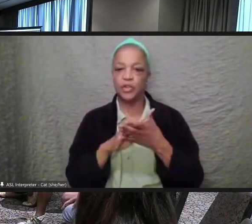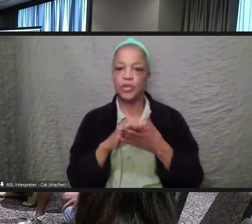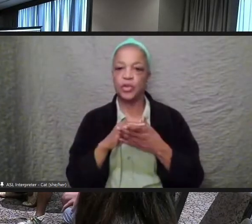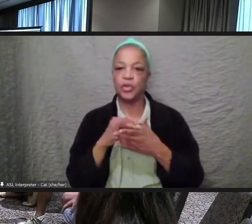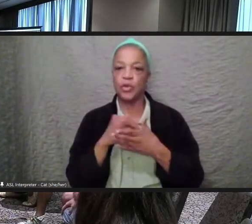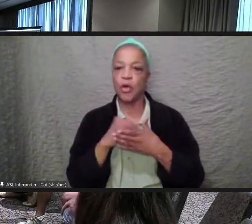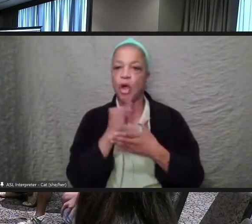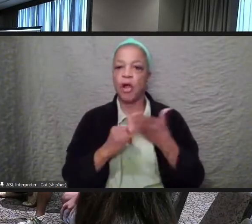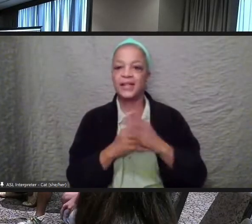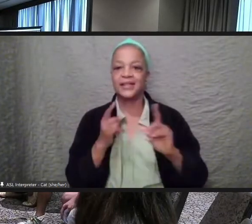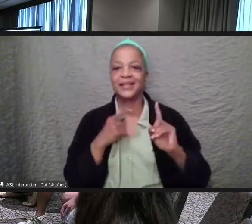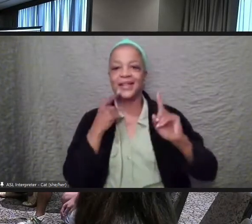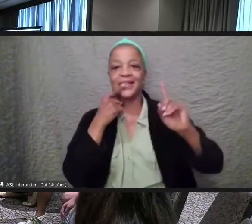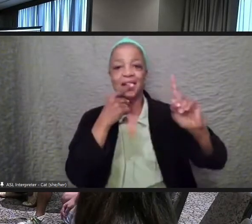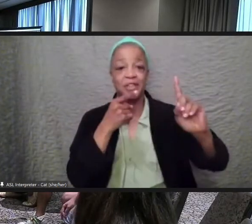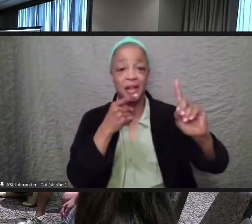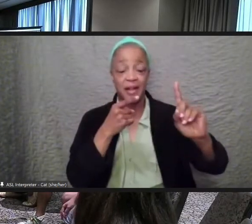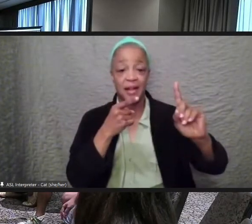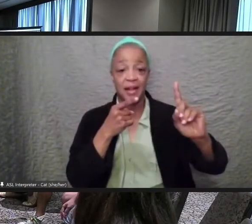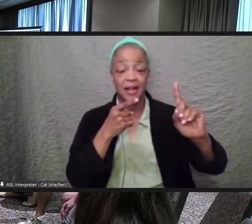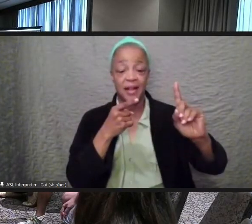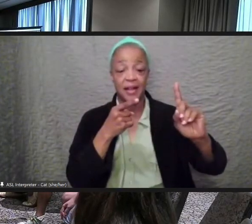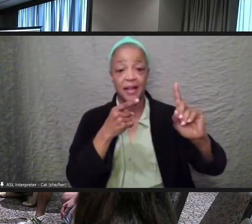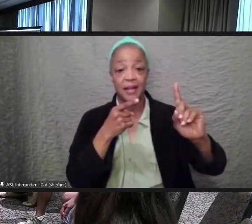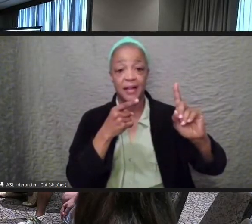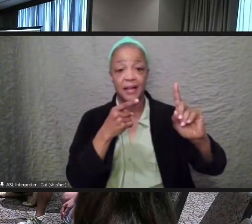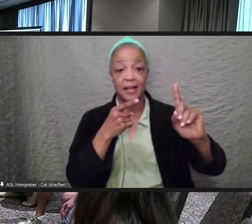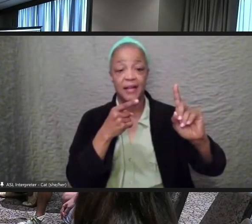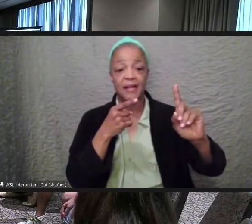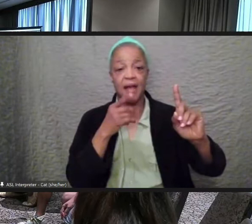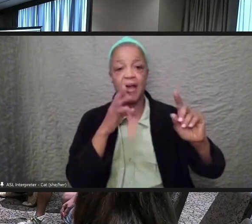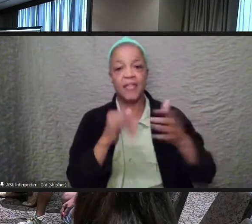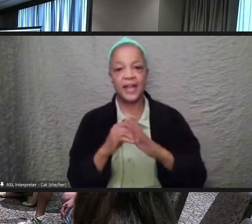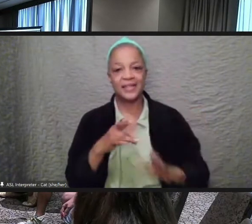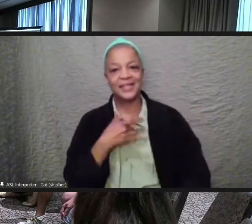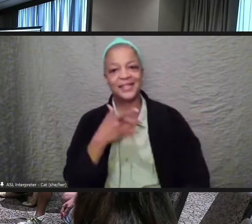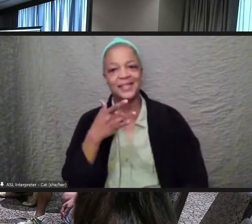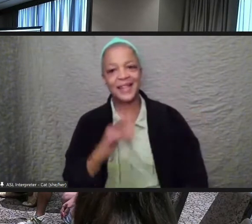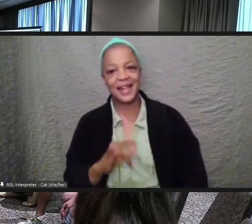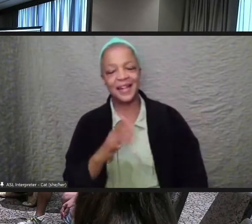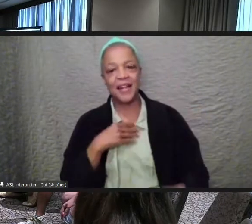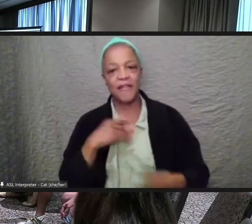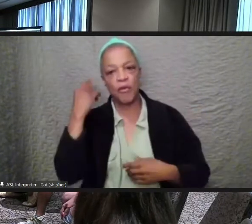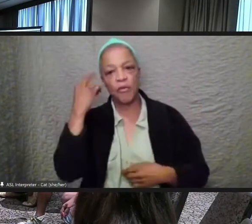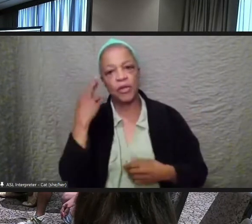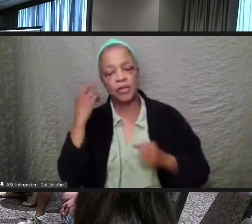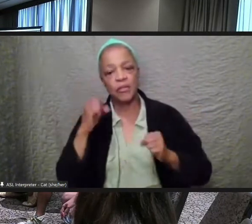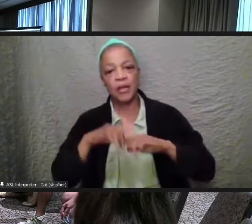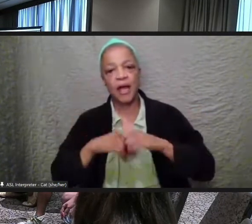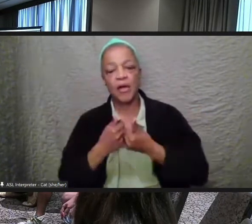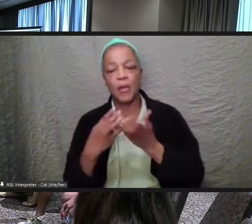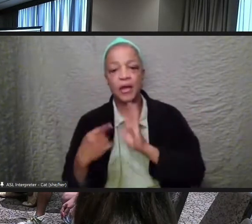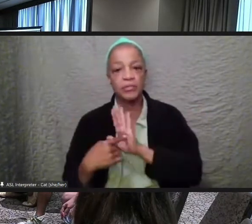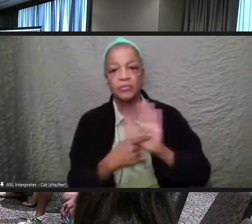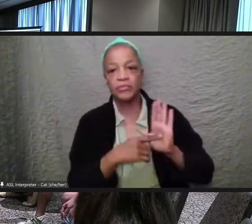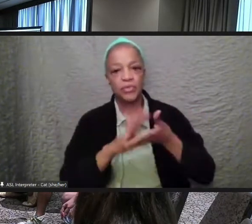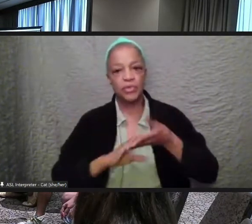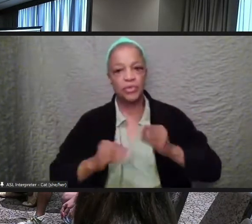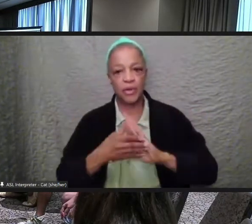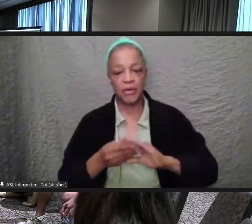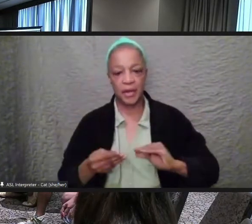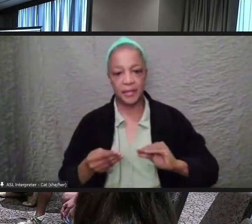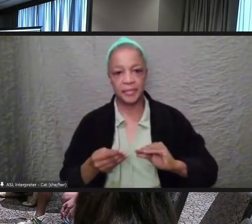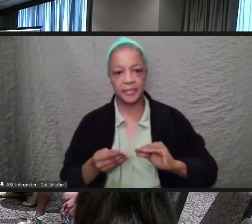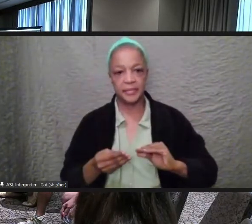and in a way that is sensitive and sensible to how you want the story to be portrayed. Does